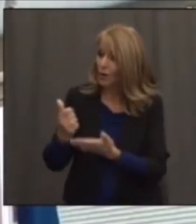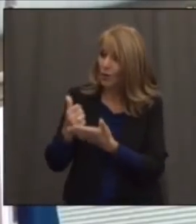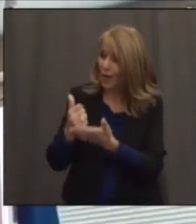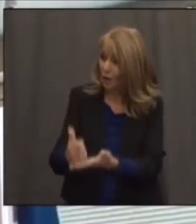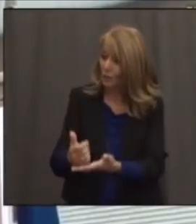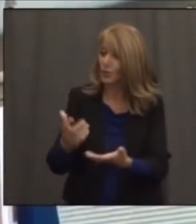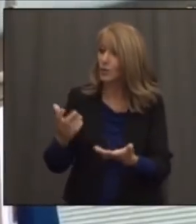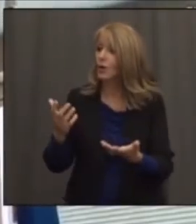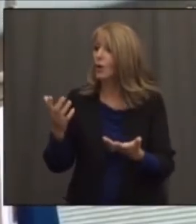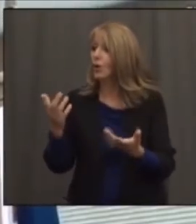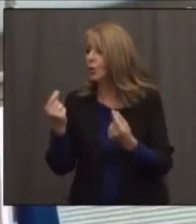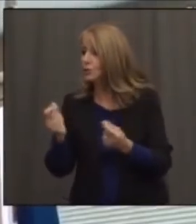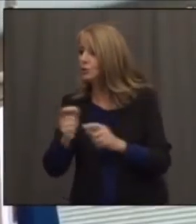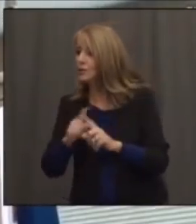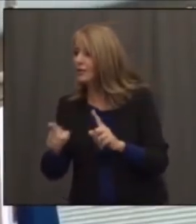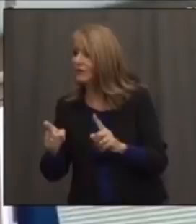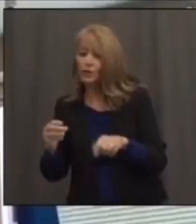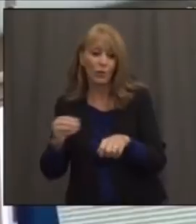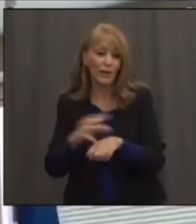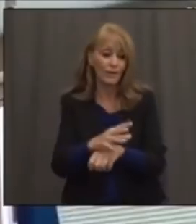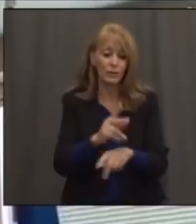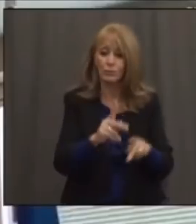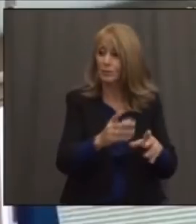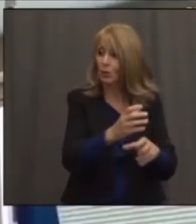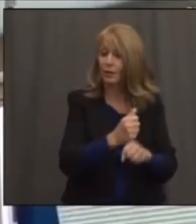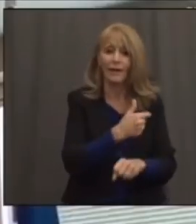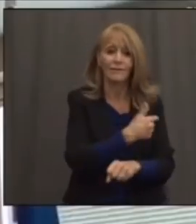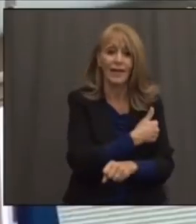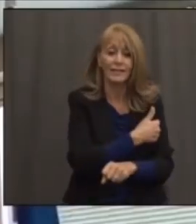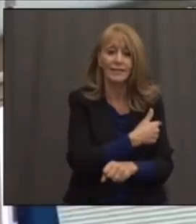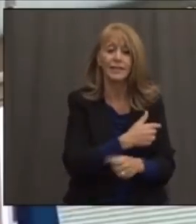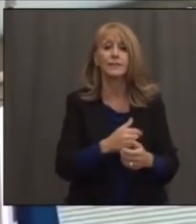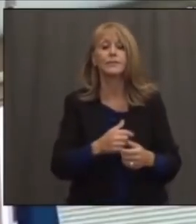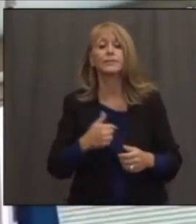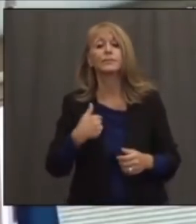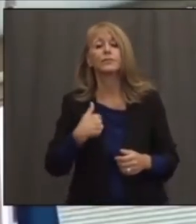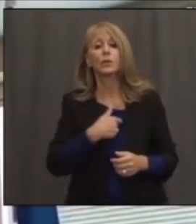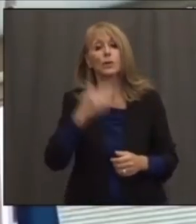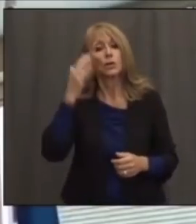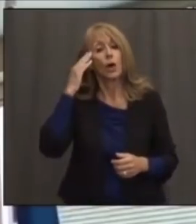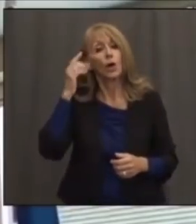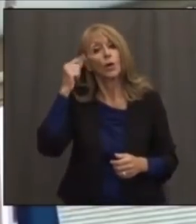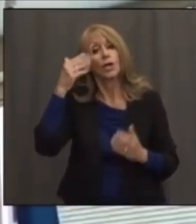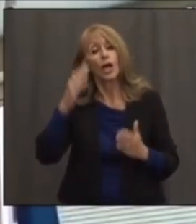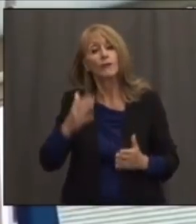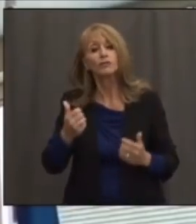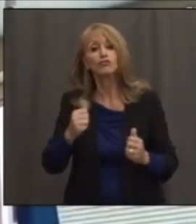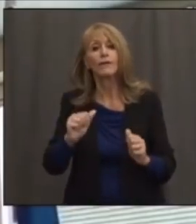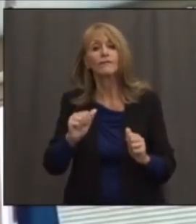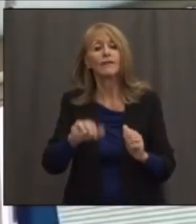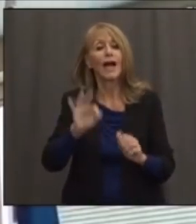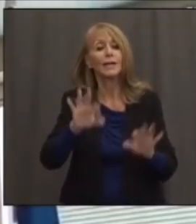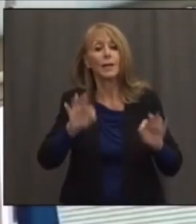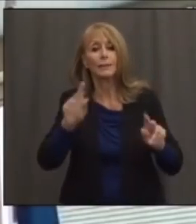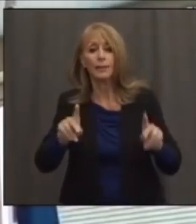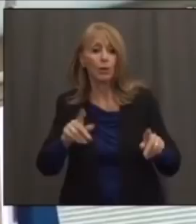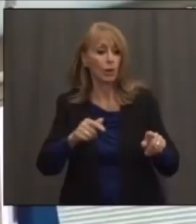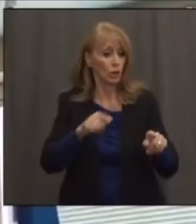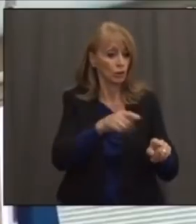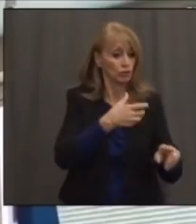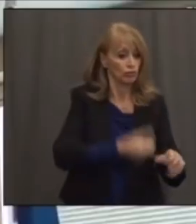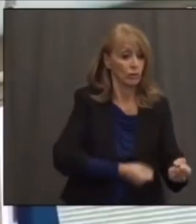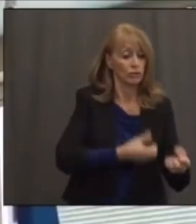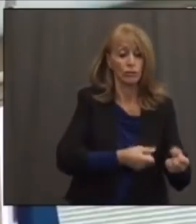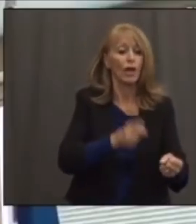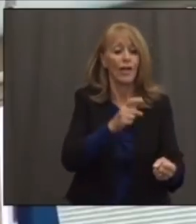tried? As the governor mentioned, we keep working to find more trusted messengers in the community who can get this message